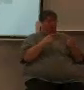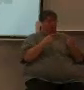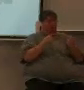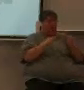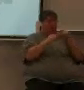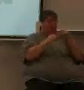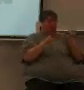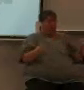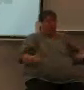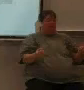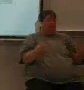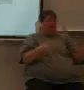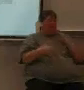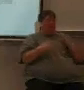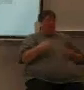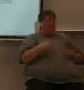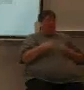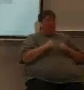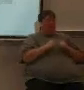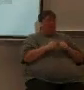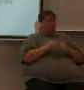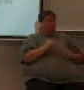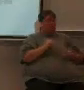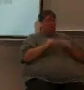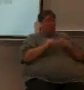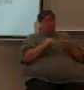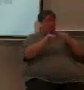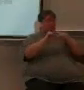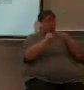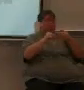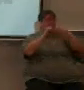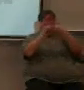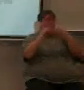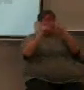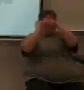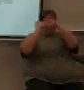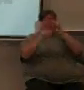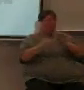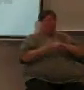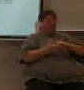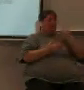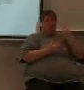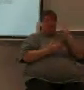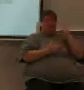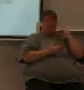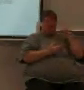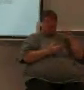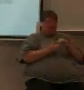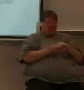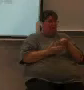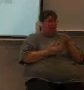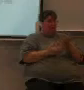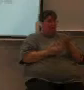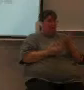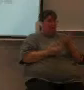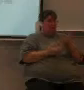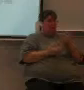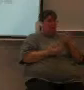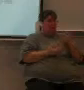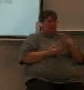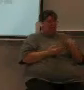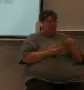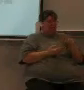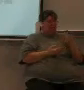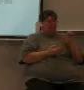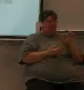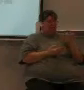So that was one of the things that that Rachel Carson put out, is the idea that DDT would build up in the